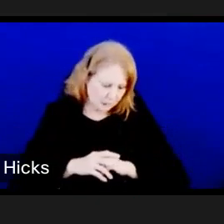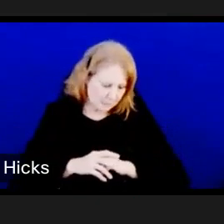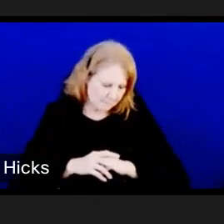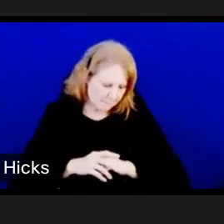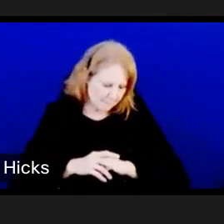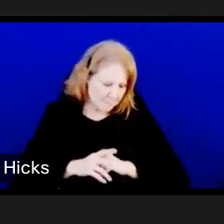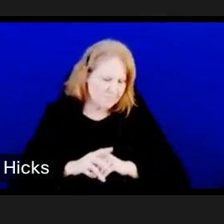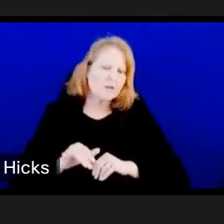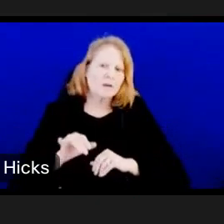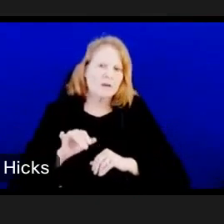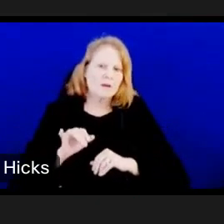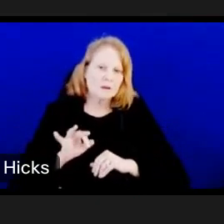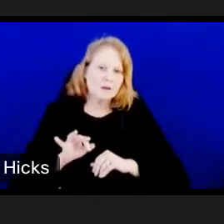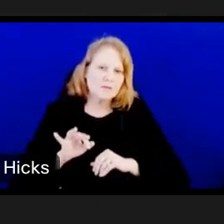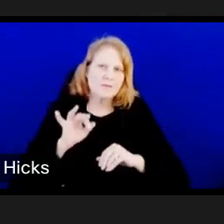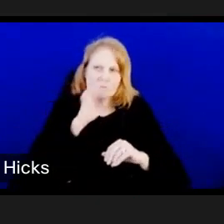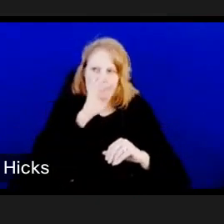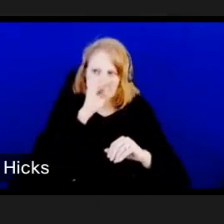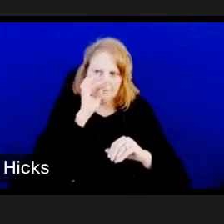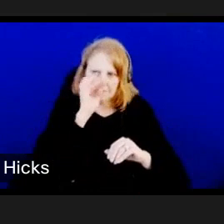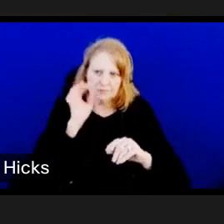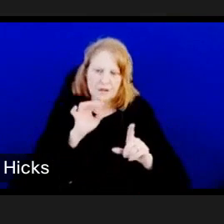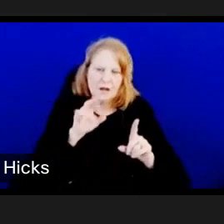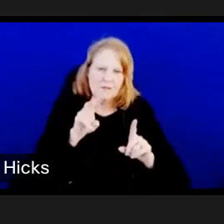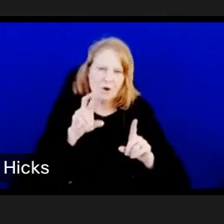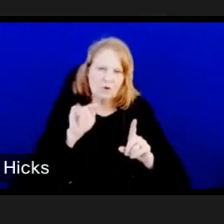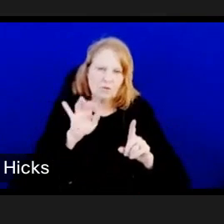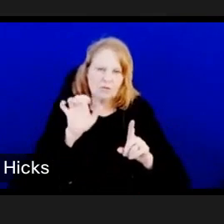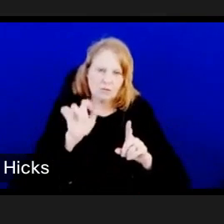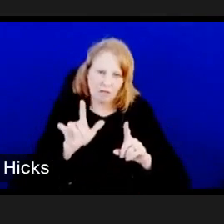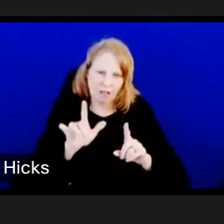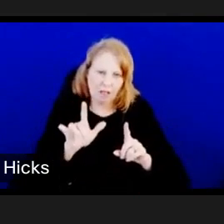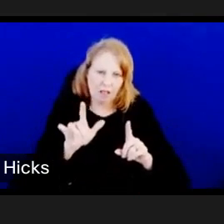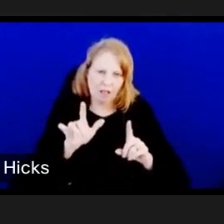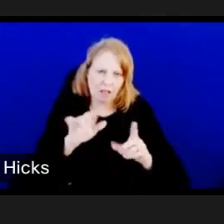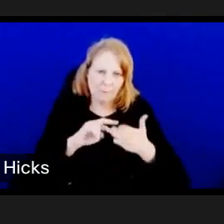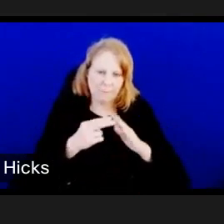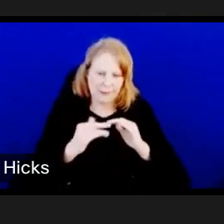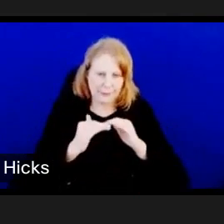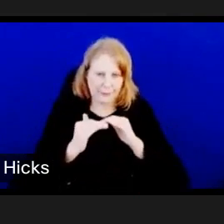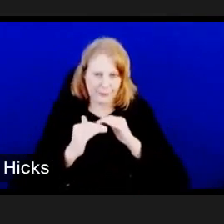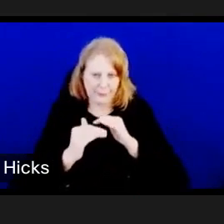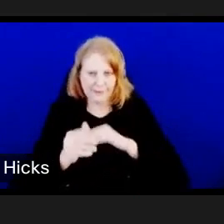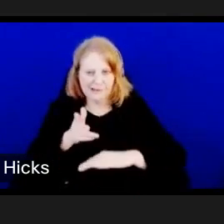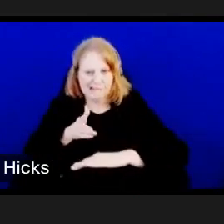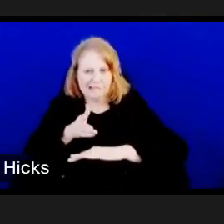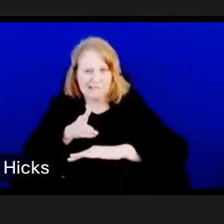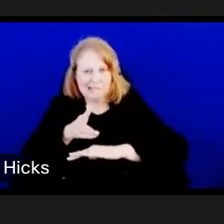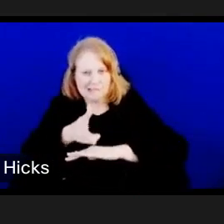vertical deflection, a lot of times it doesn't have the effect that is needed, which is to be able to slow cars down. And so that was their main objective in doing